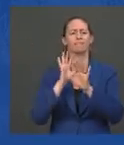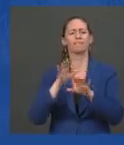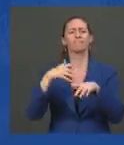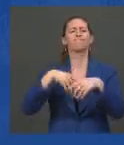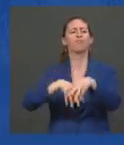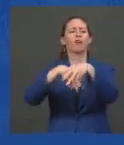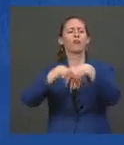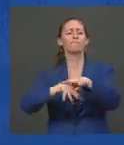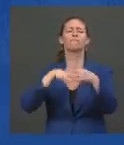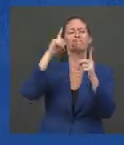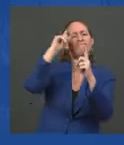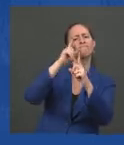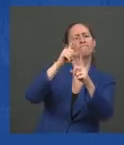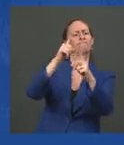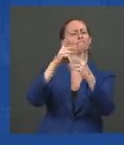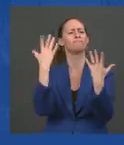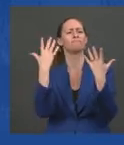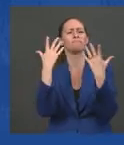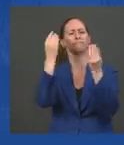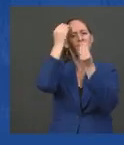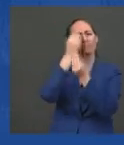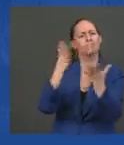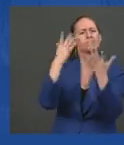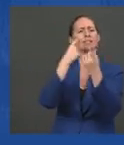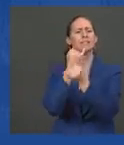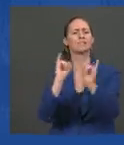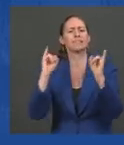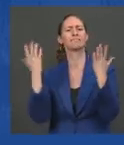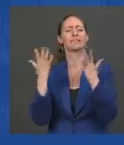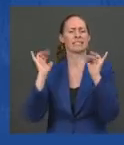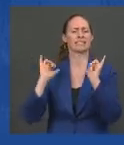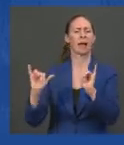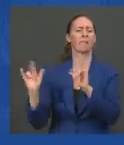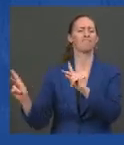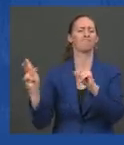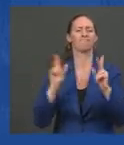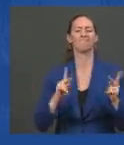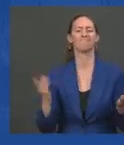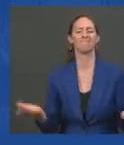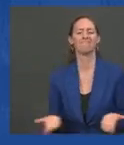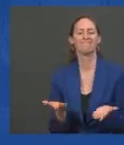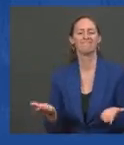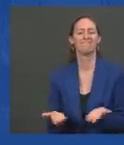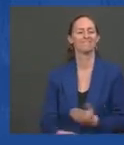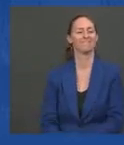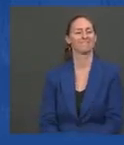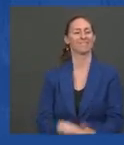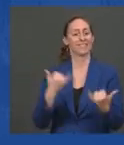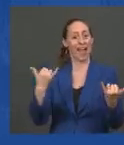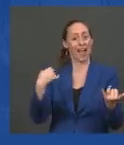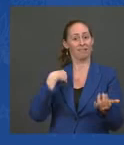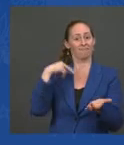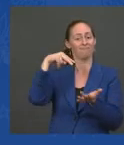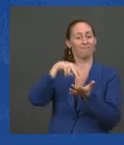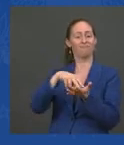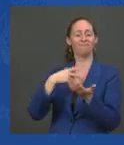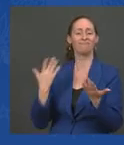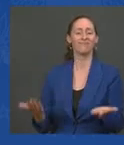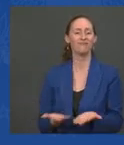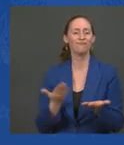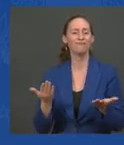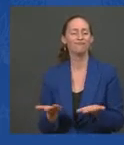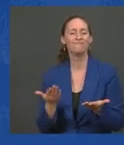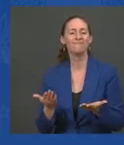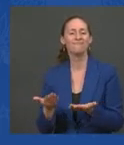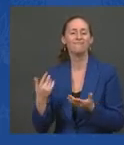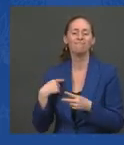Independence. And so, they stand here in perpetuity, in timely and timeless